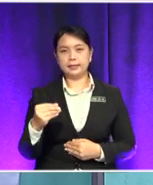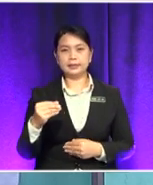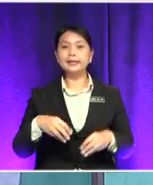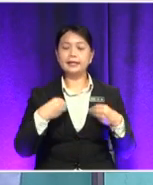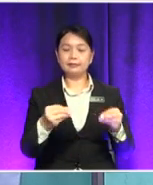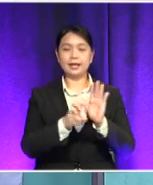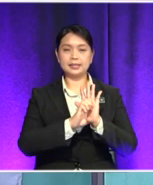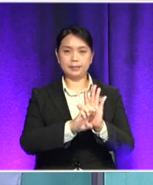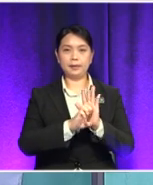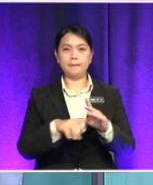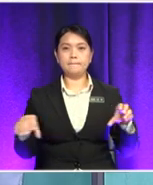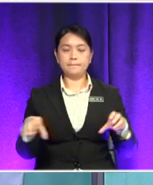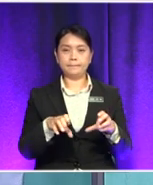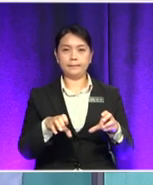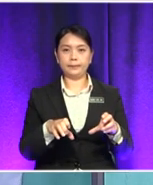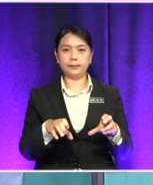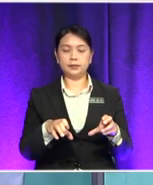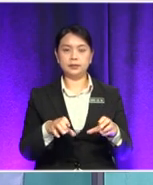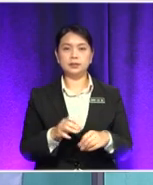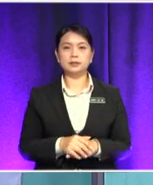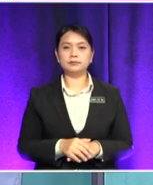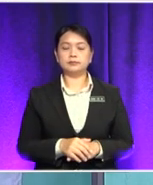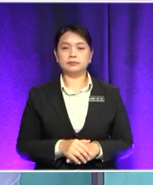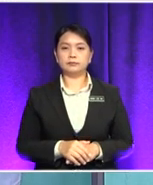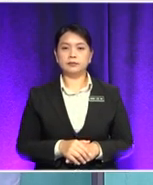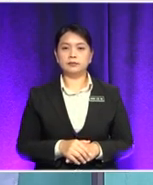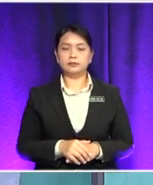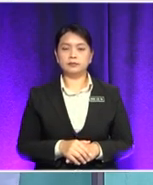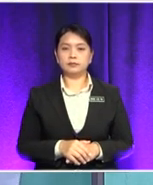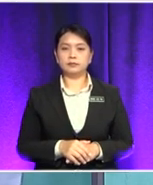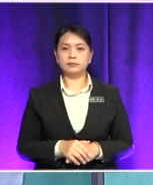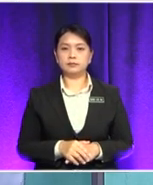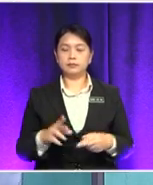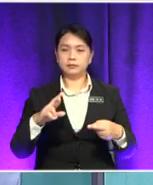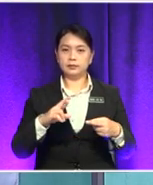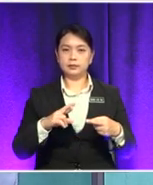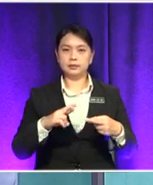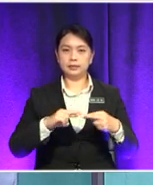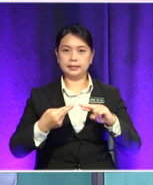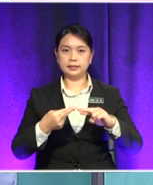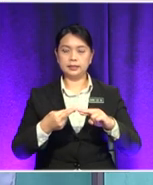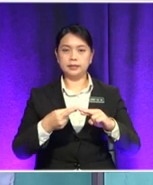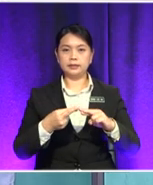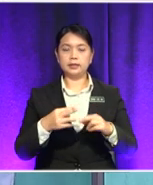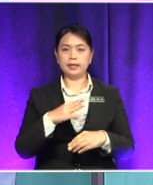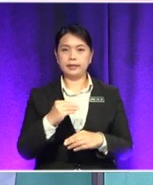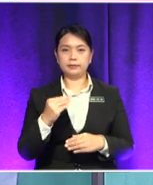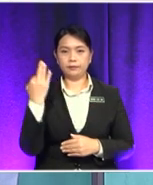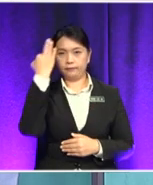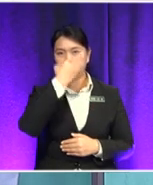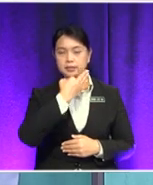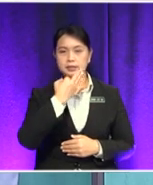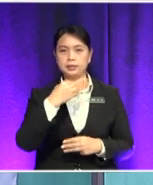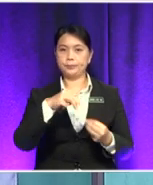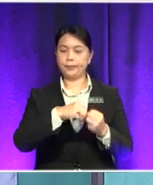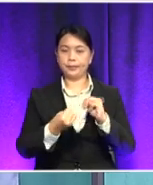Okay? Make any relevant situation. So when we face any problem or issue, we need to